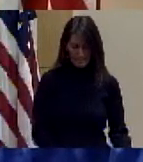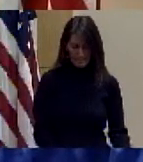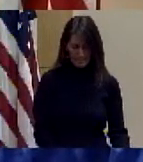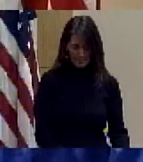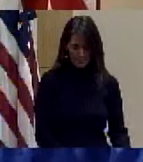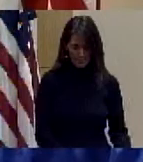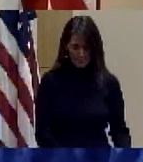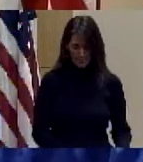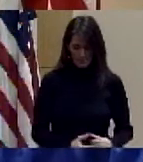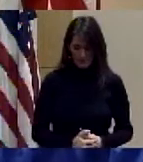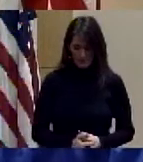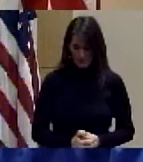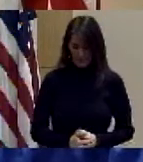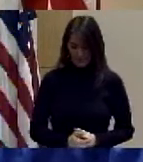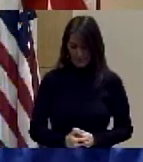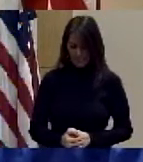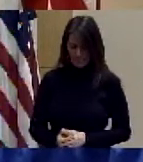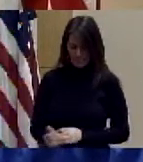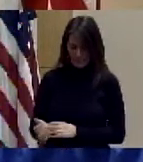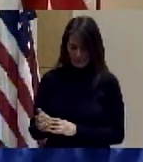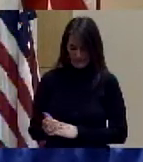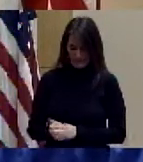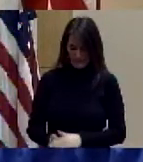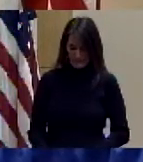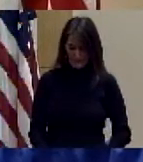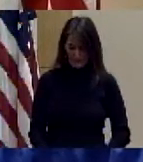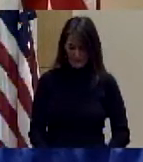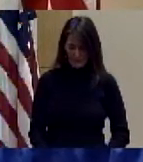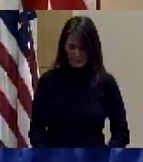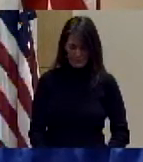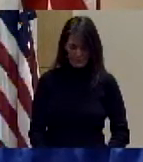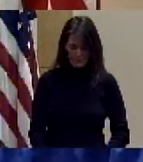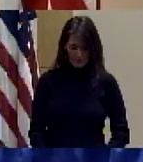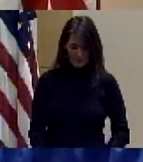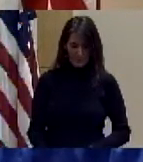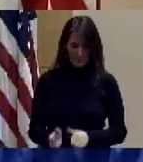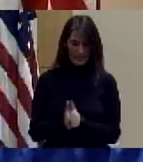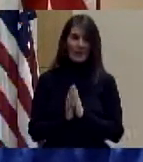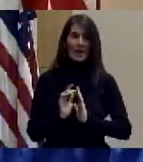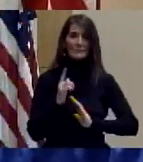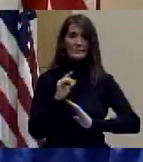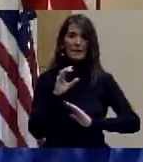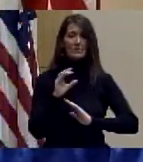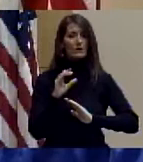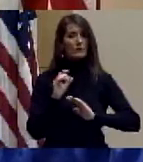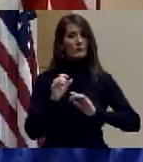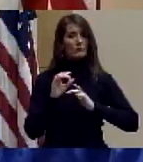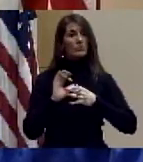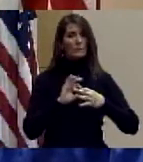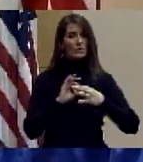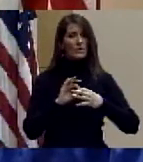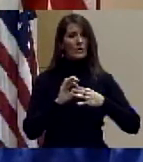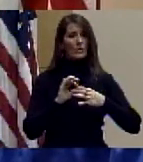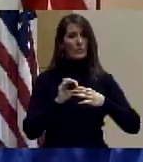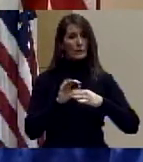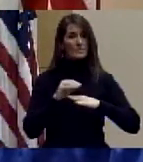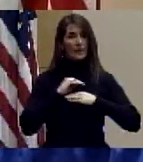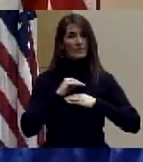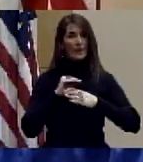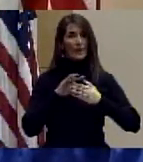work with local government to ensure the proposed tax base actually meet local